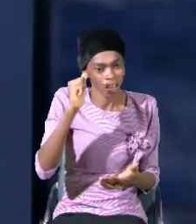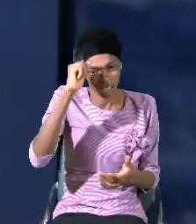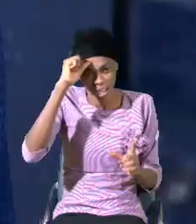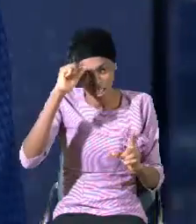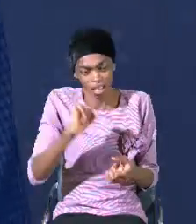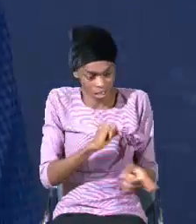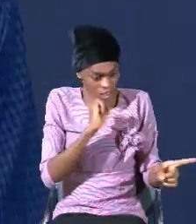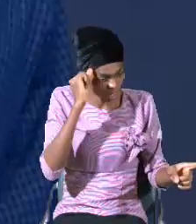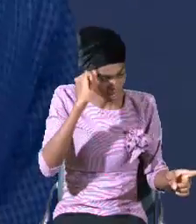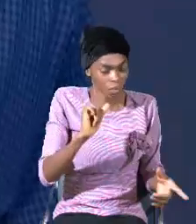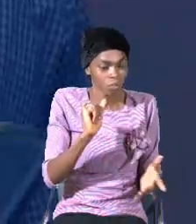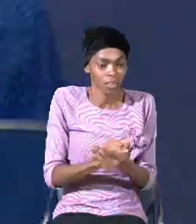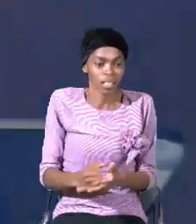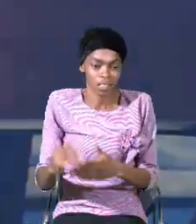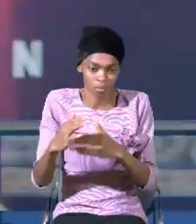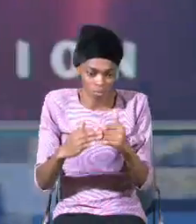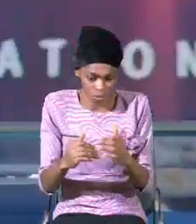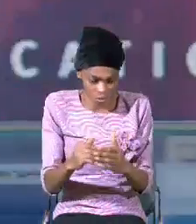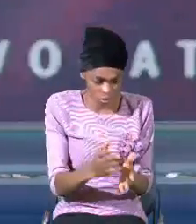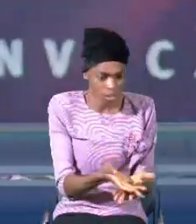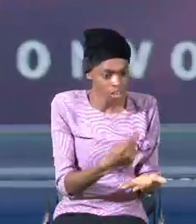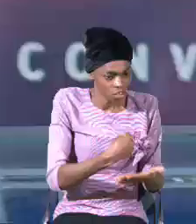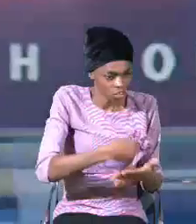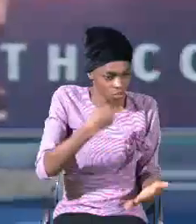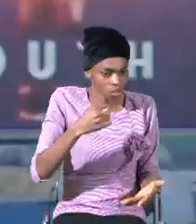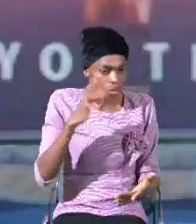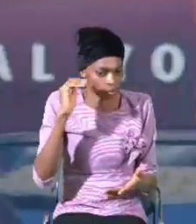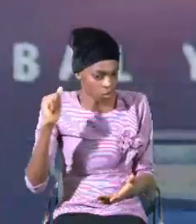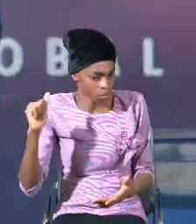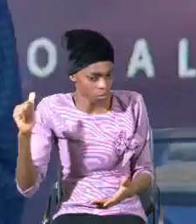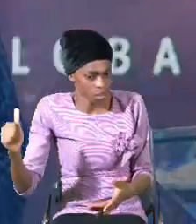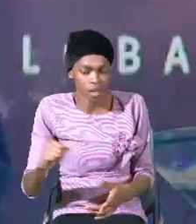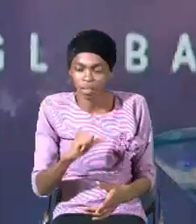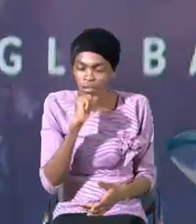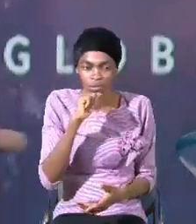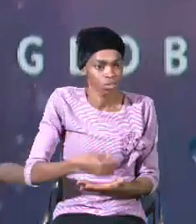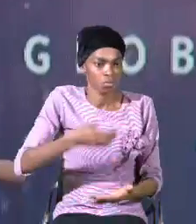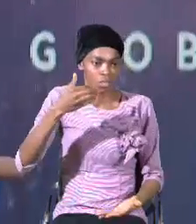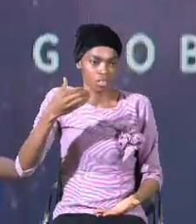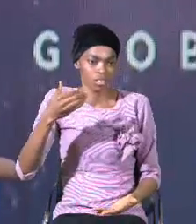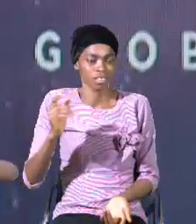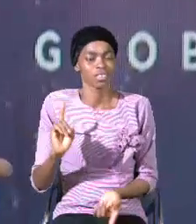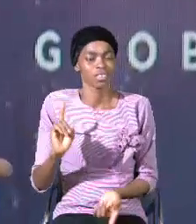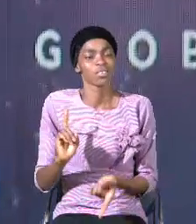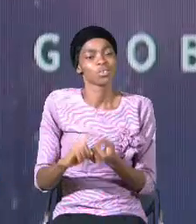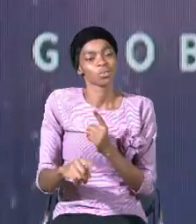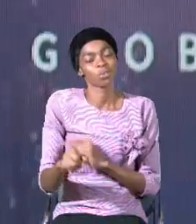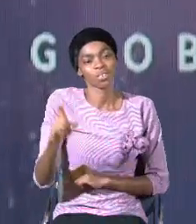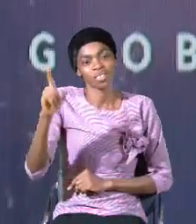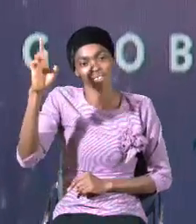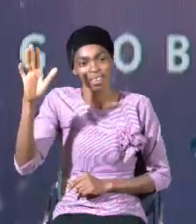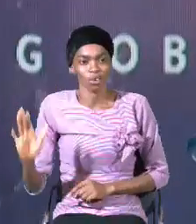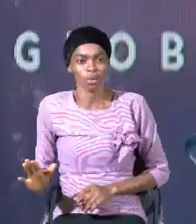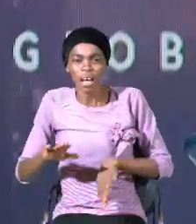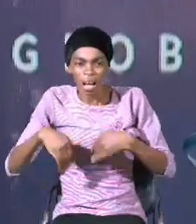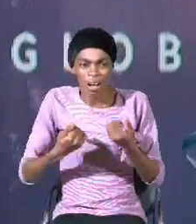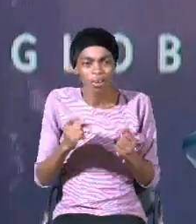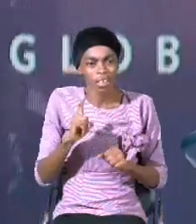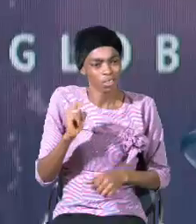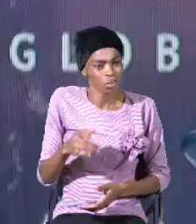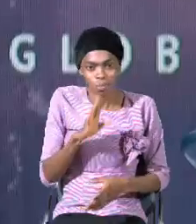is not rich toward God. Is not rich toward God. How do we become rich toward God?